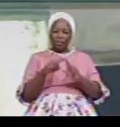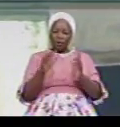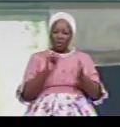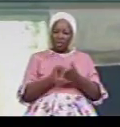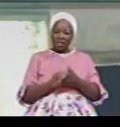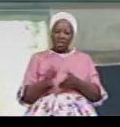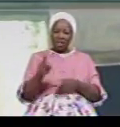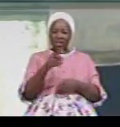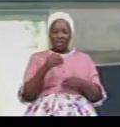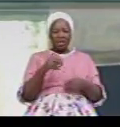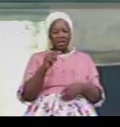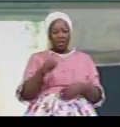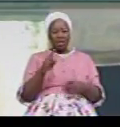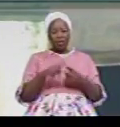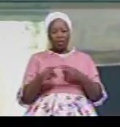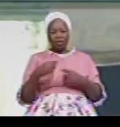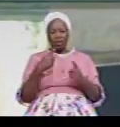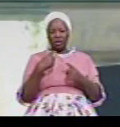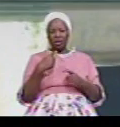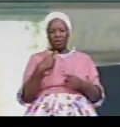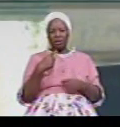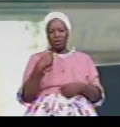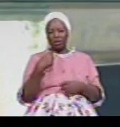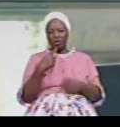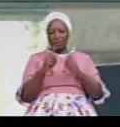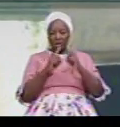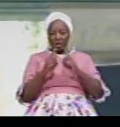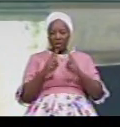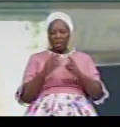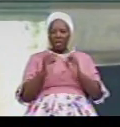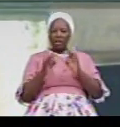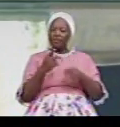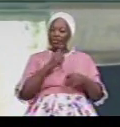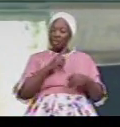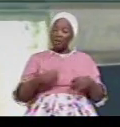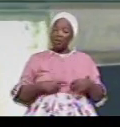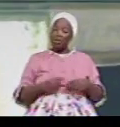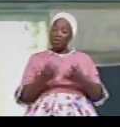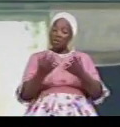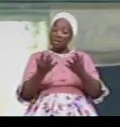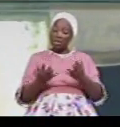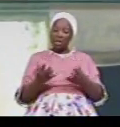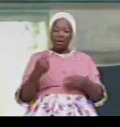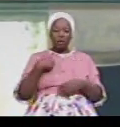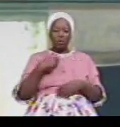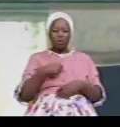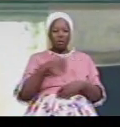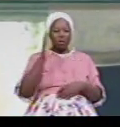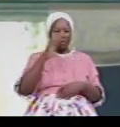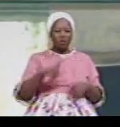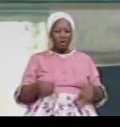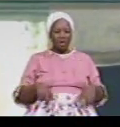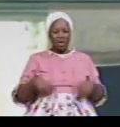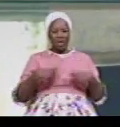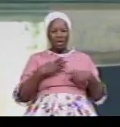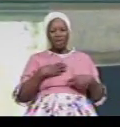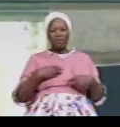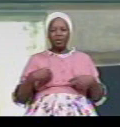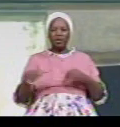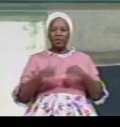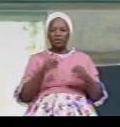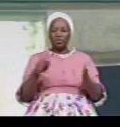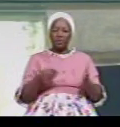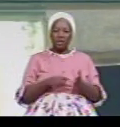say, if the Lord will, we will live and do this